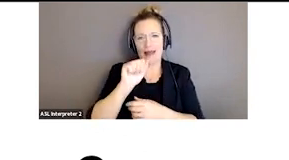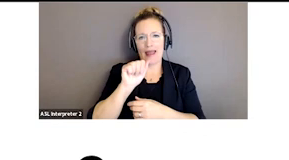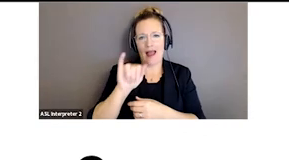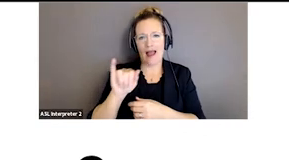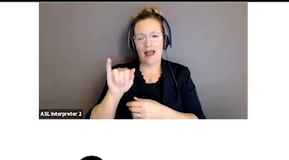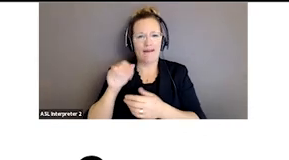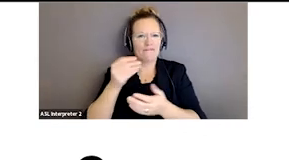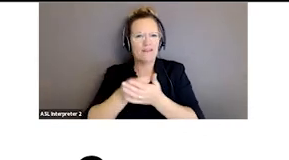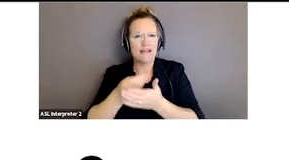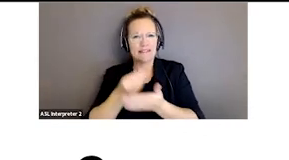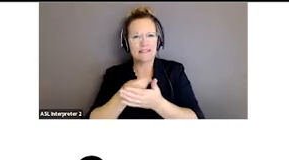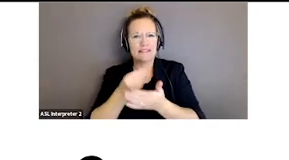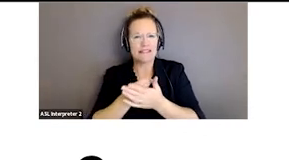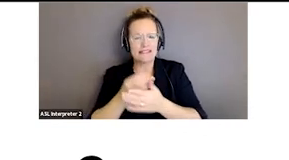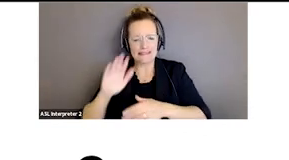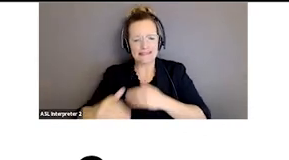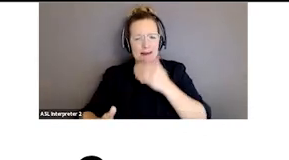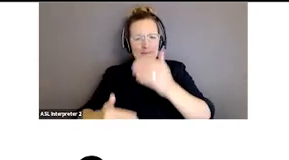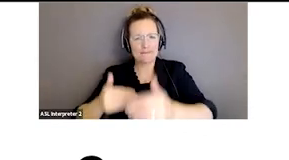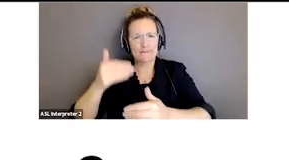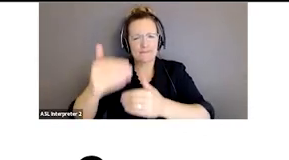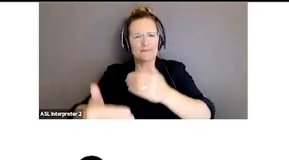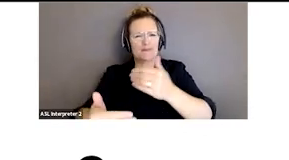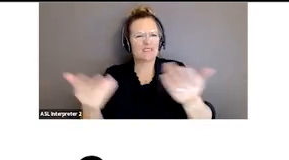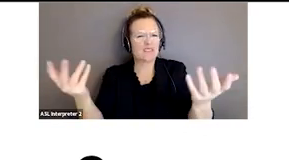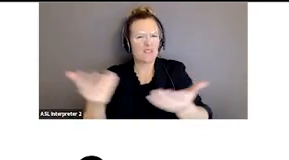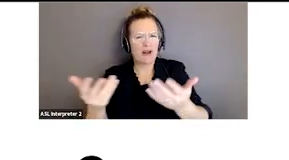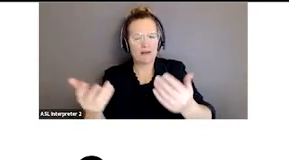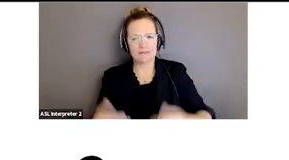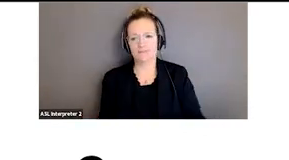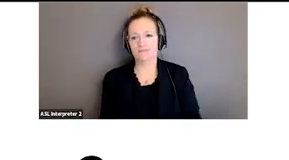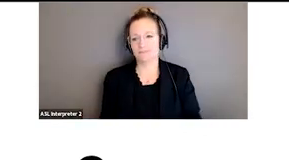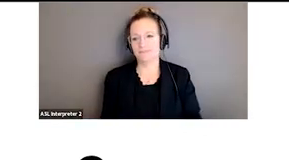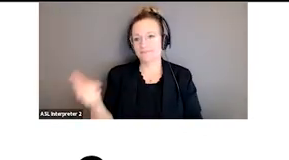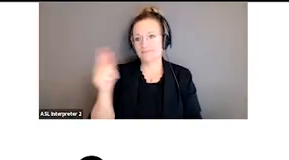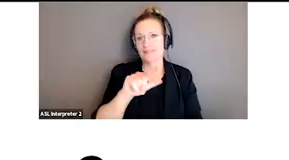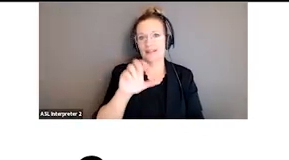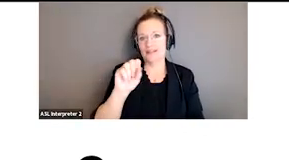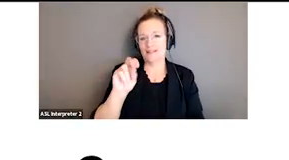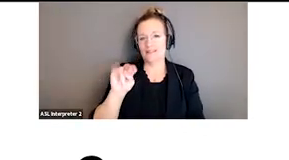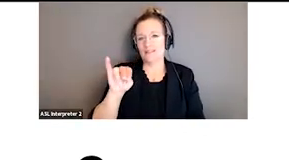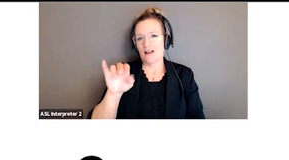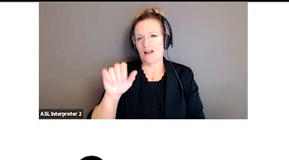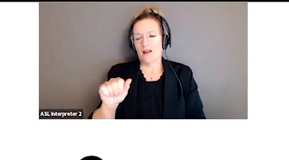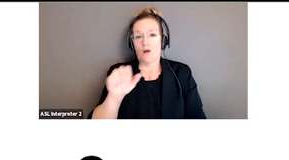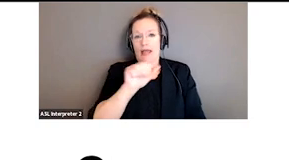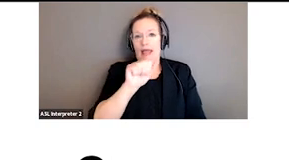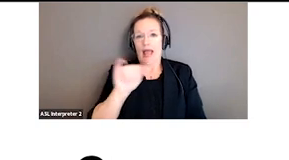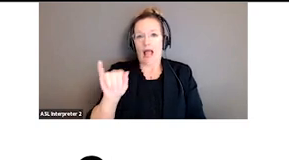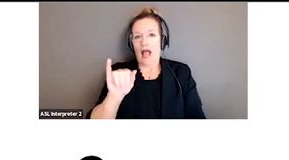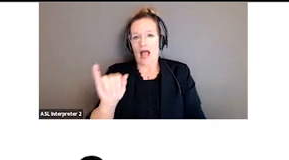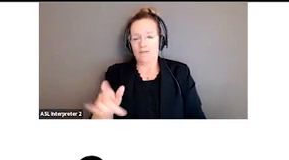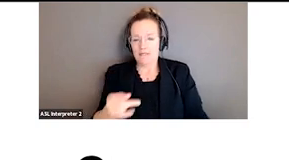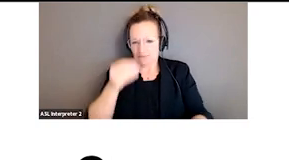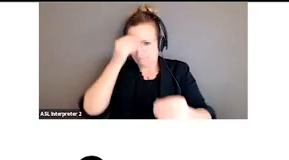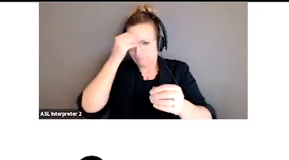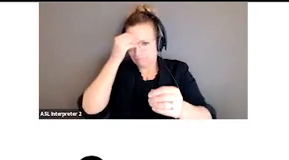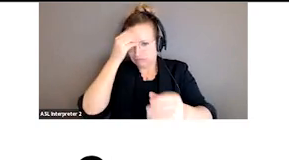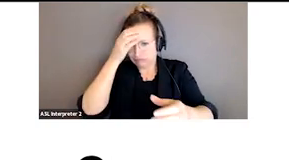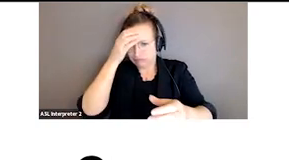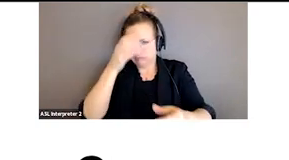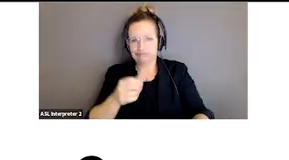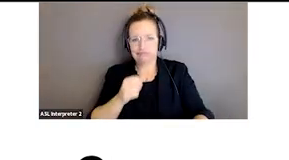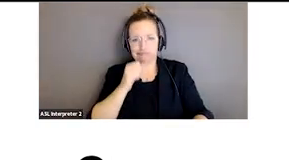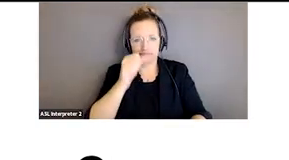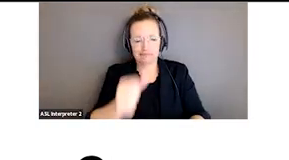funding? Well, the AI field, as you can imagine, is not quite right up my alley, though I can tell you that currently the